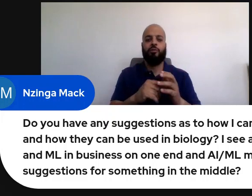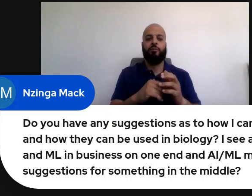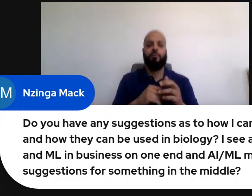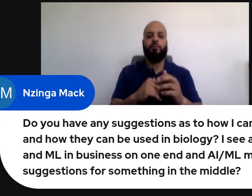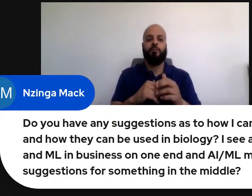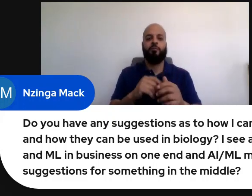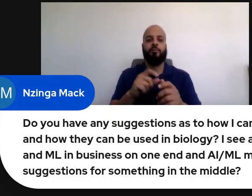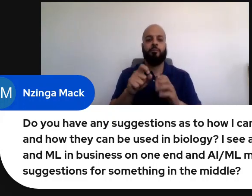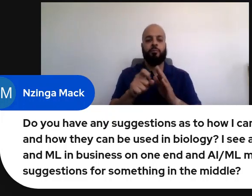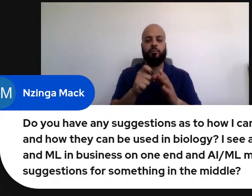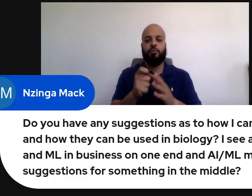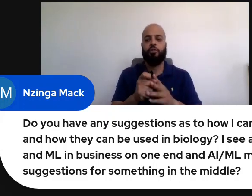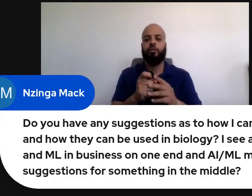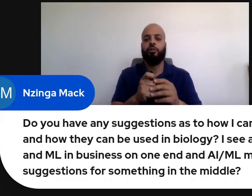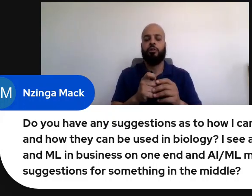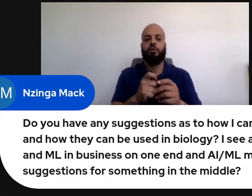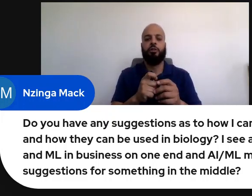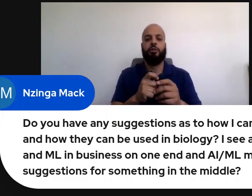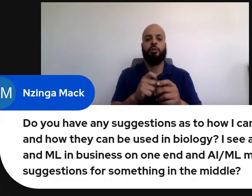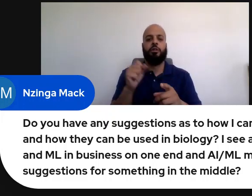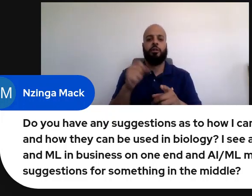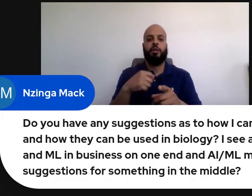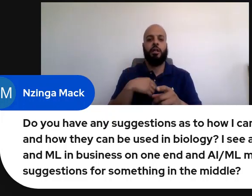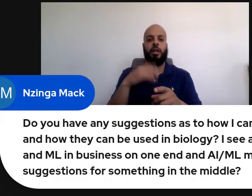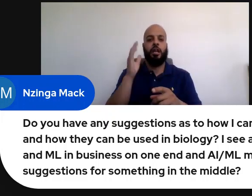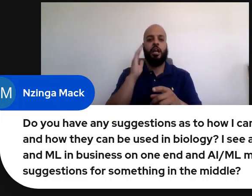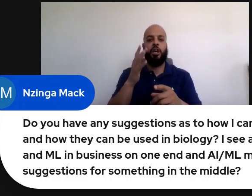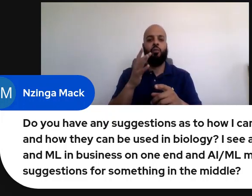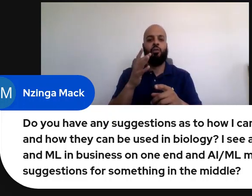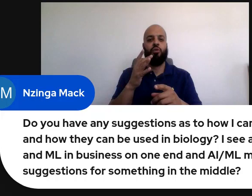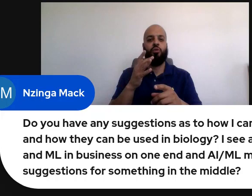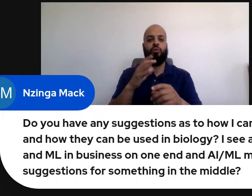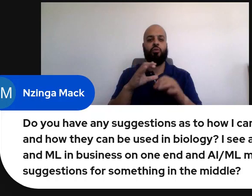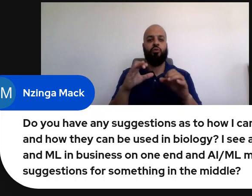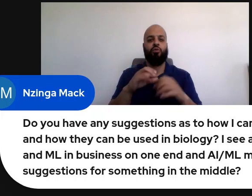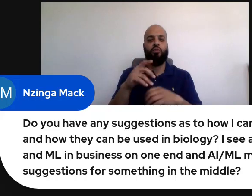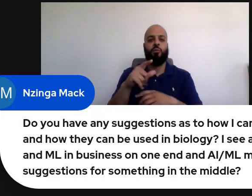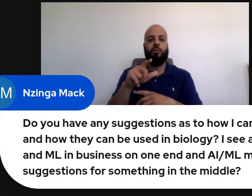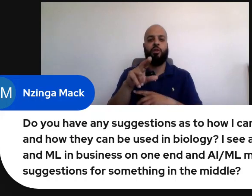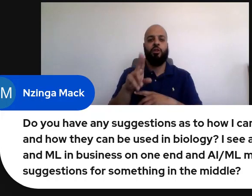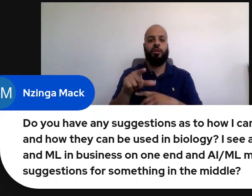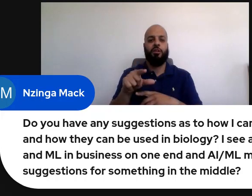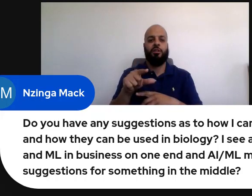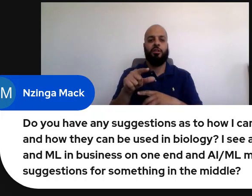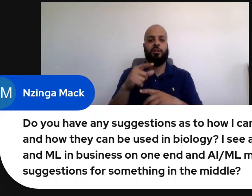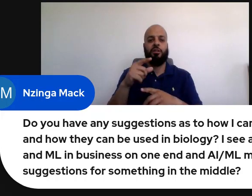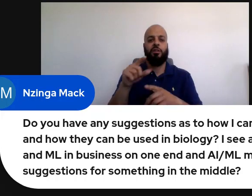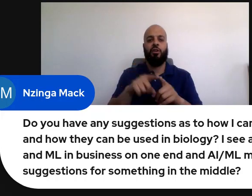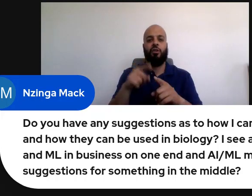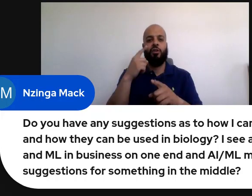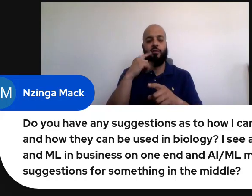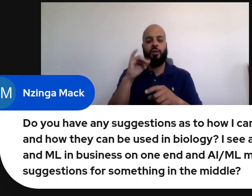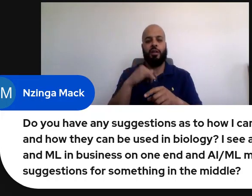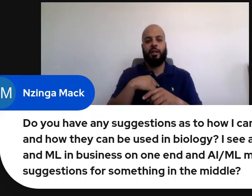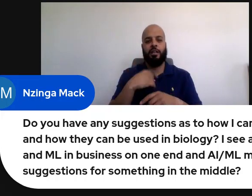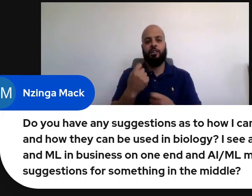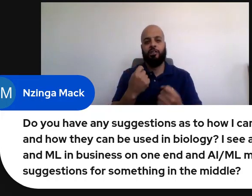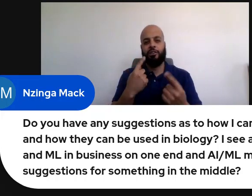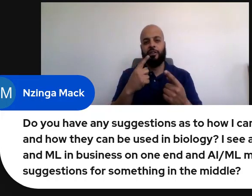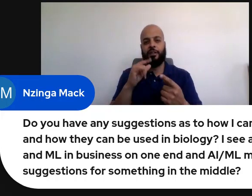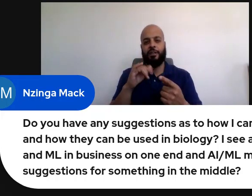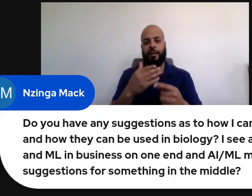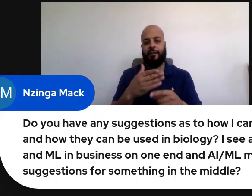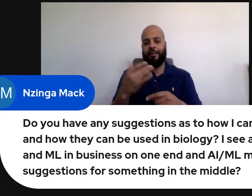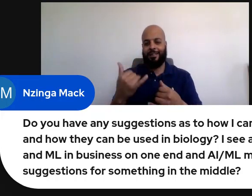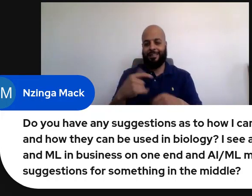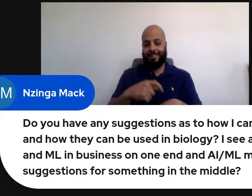too. Yeah, I will do a plug for also like I understand the thing of time as